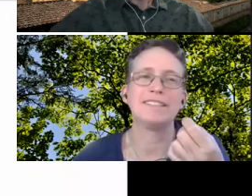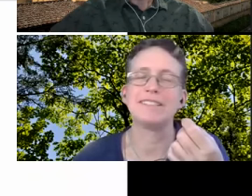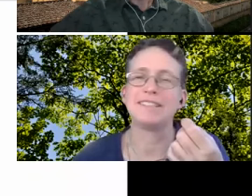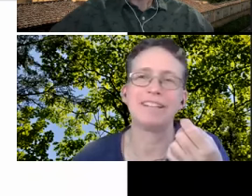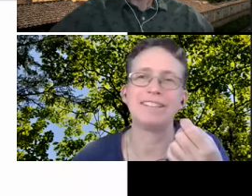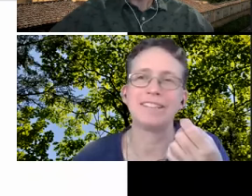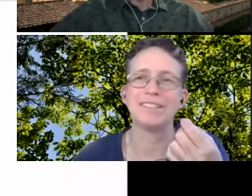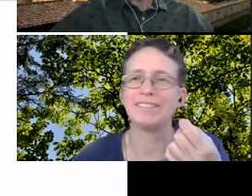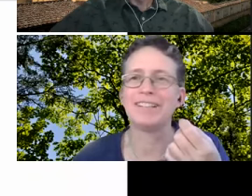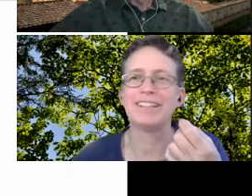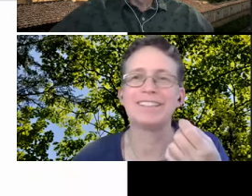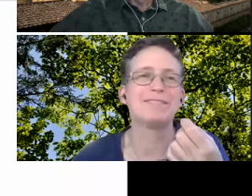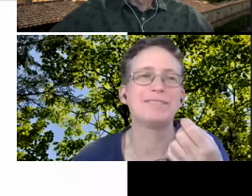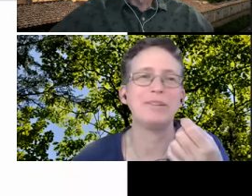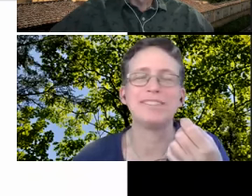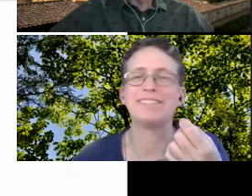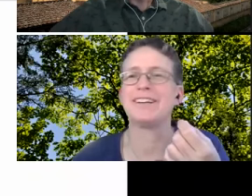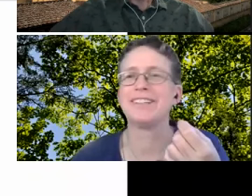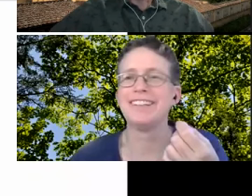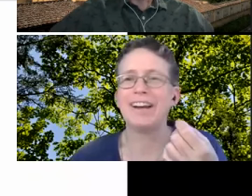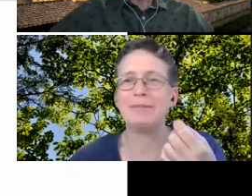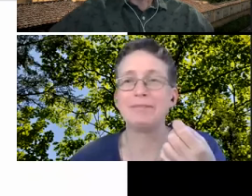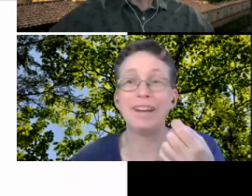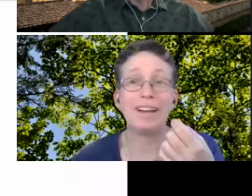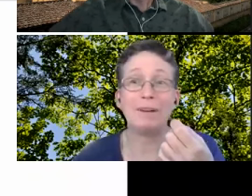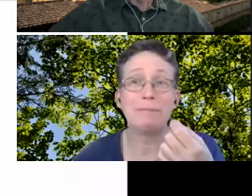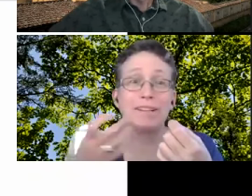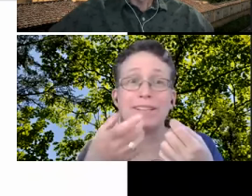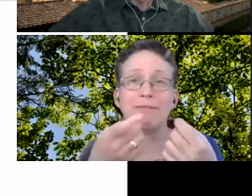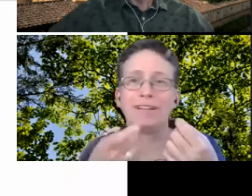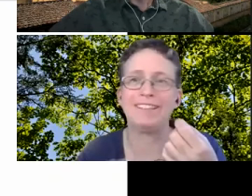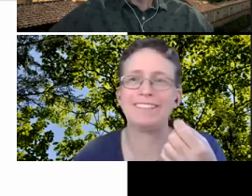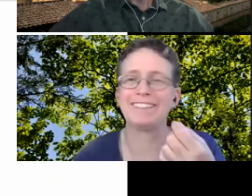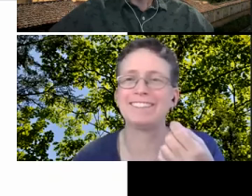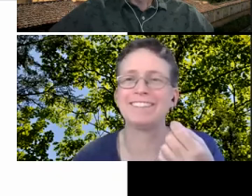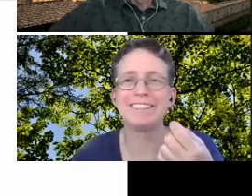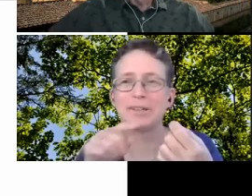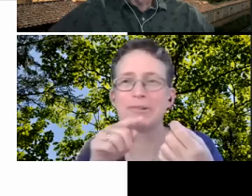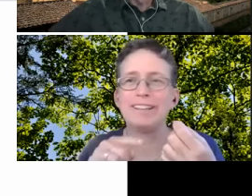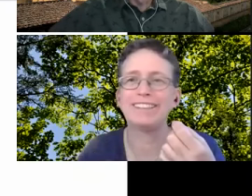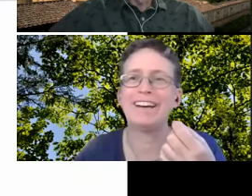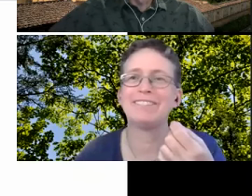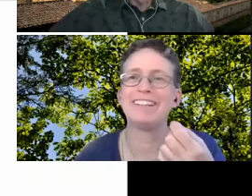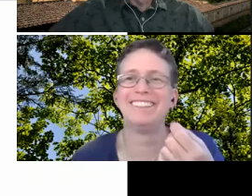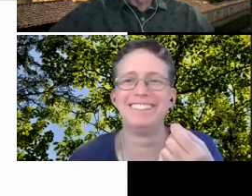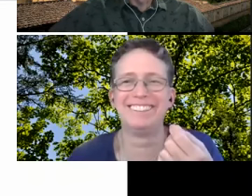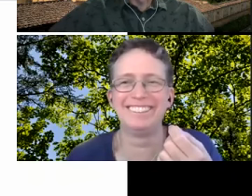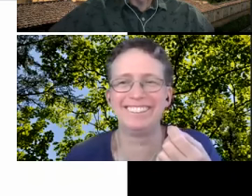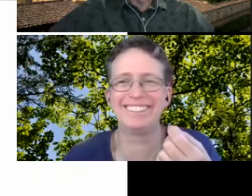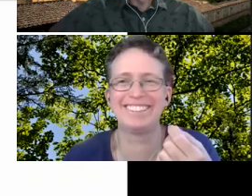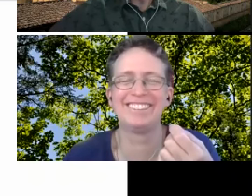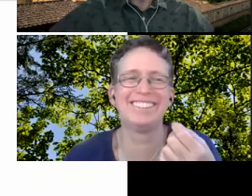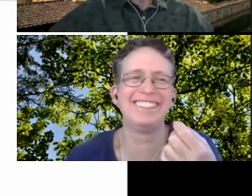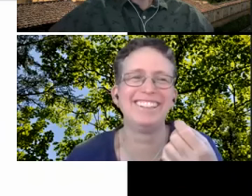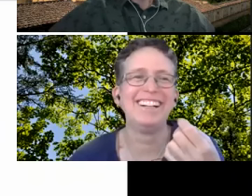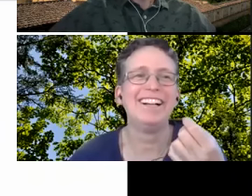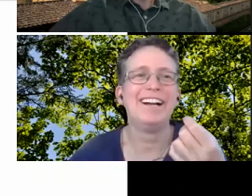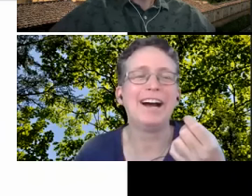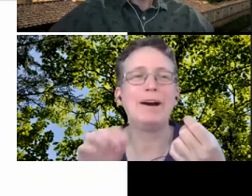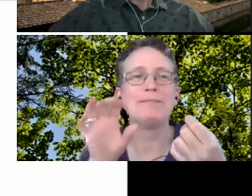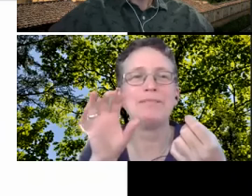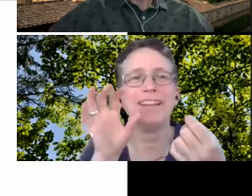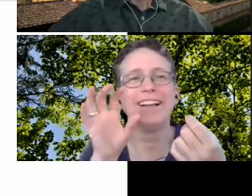is definitely intentional, but it's cute. So my parents have one of these things. It doesn't look quite like that, but so